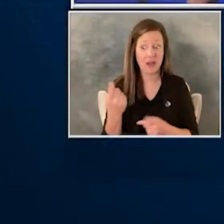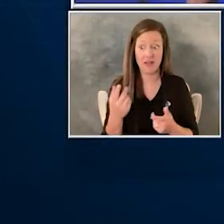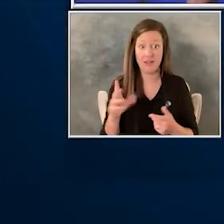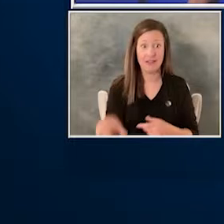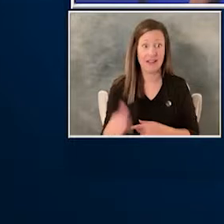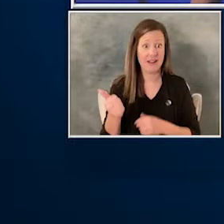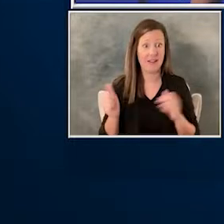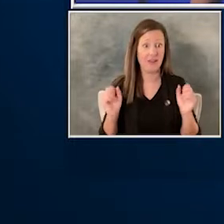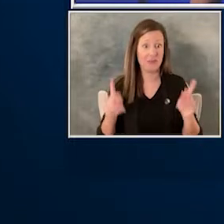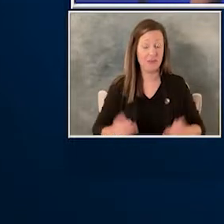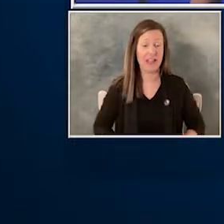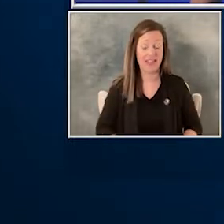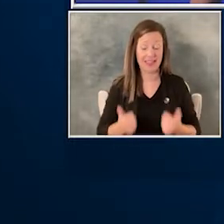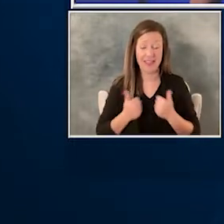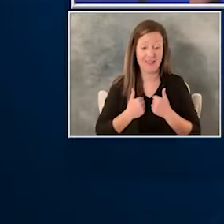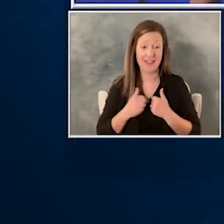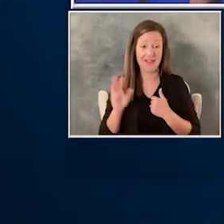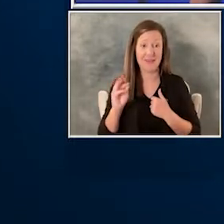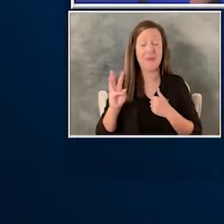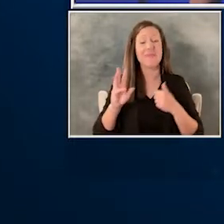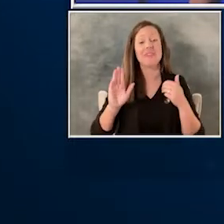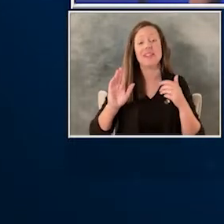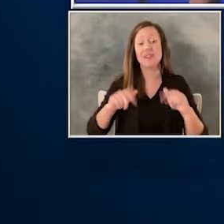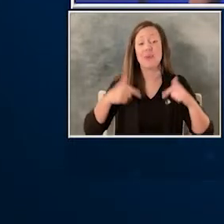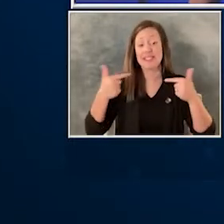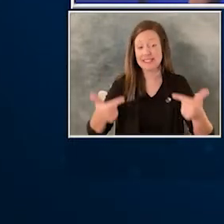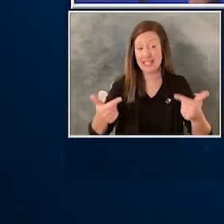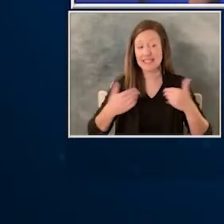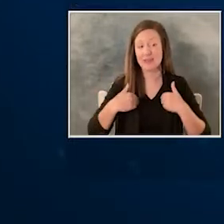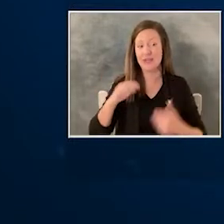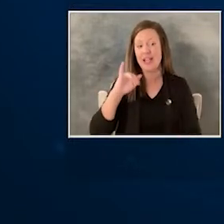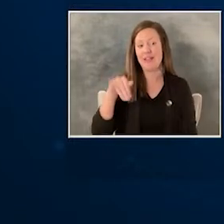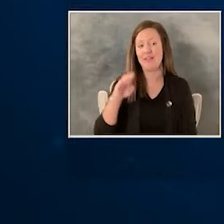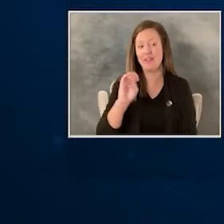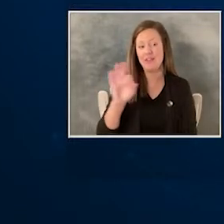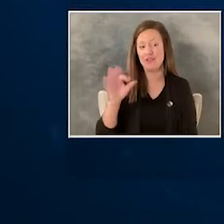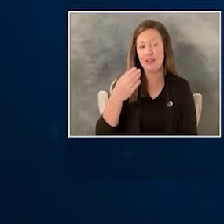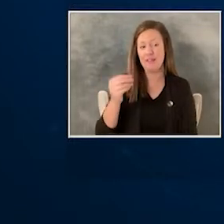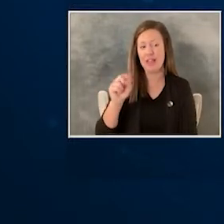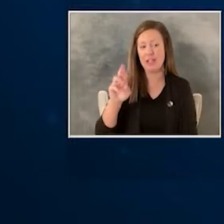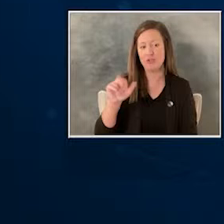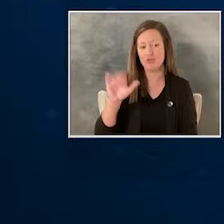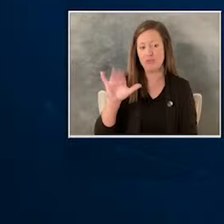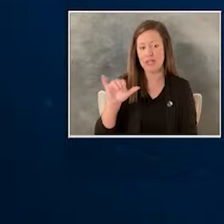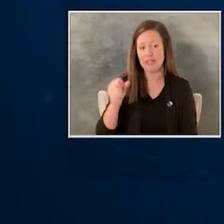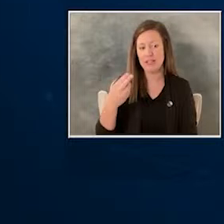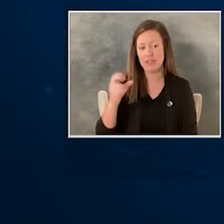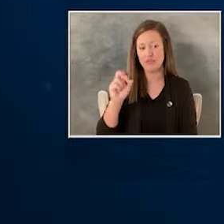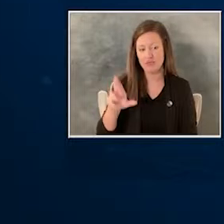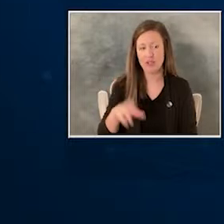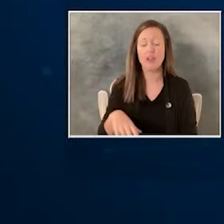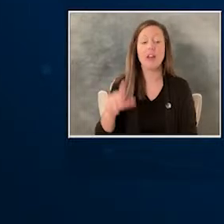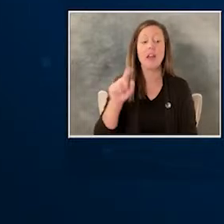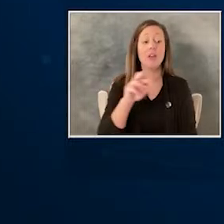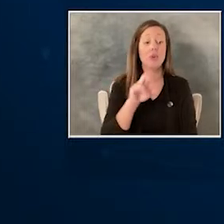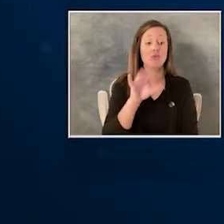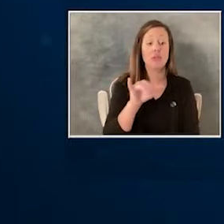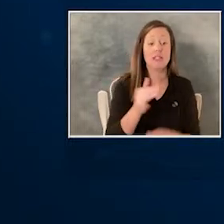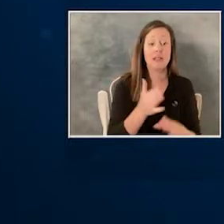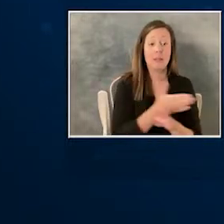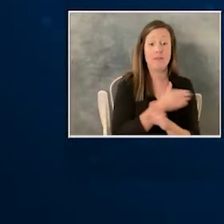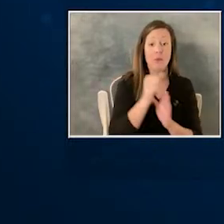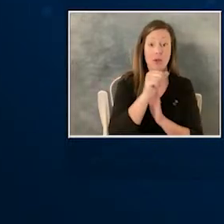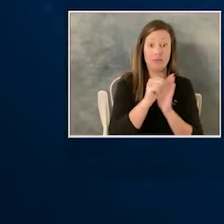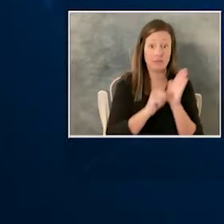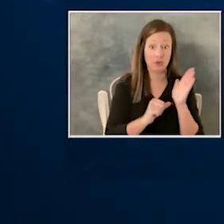at living. Want to go to our next two links. We have Jeff and Tracy Shearer. Now, Tracy, before the transplant, how long had you been